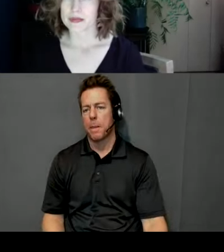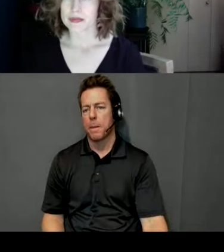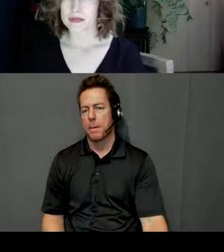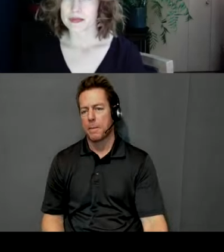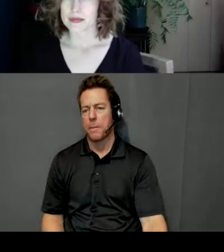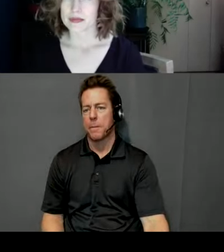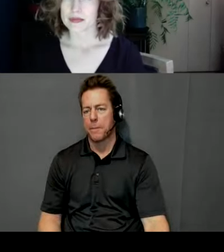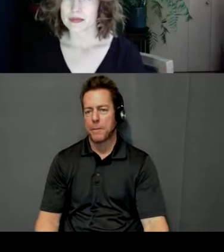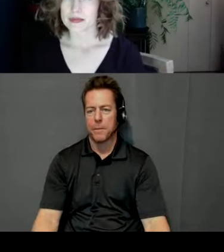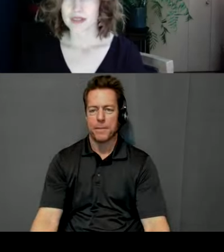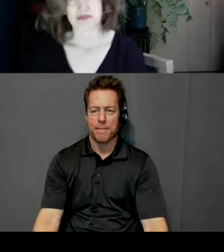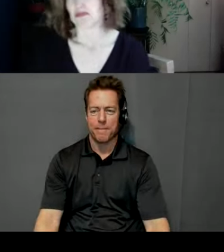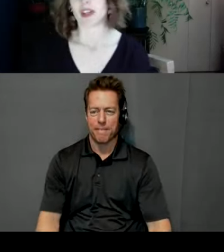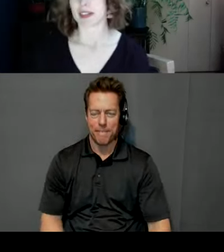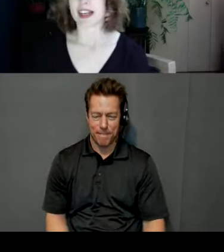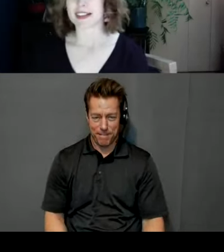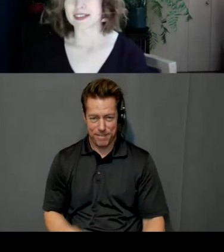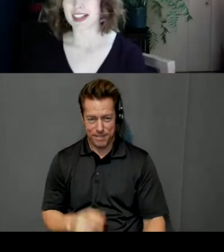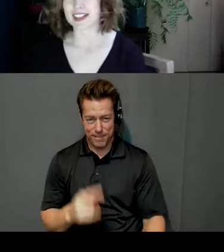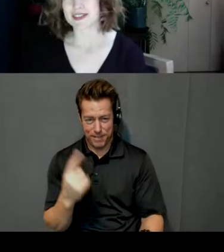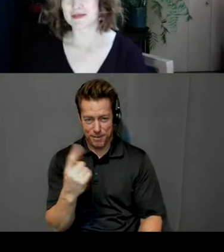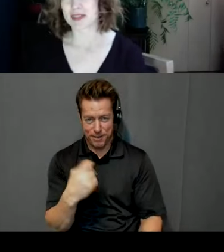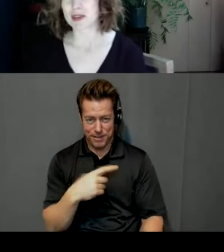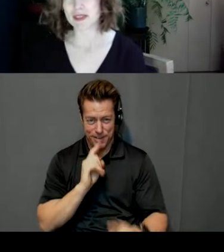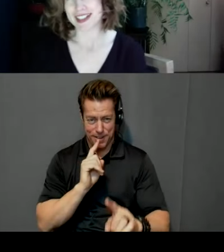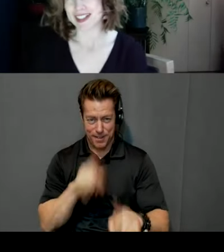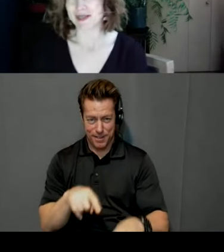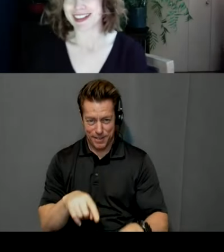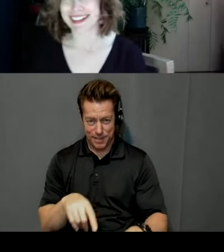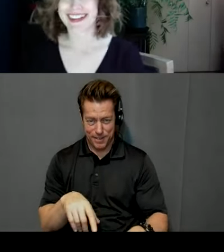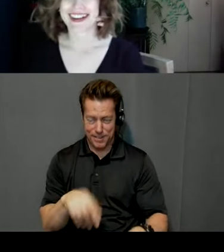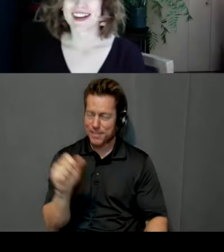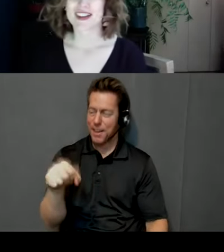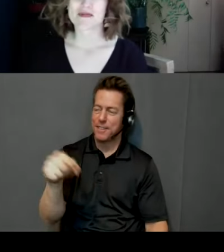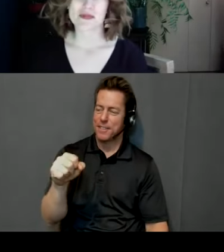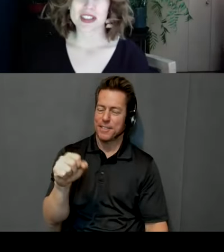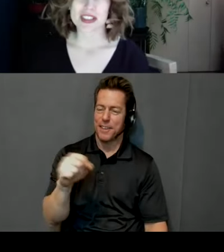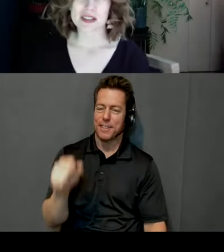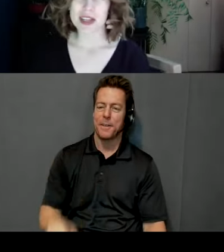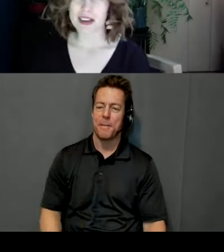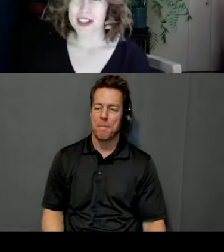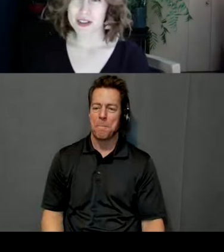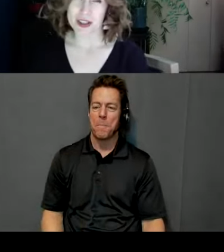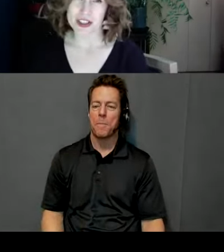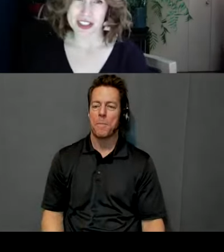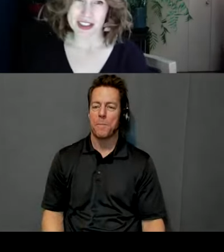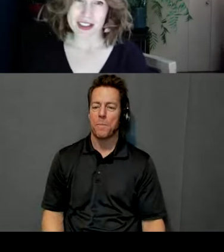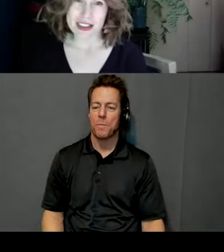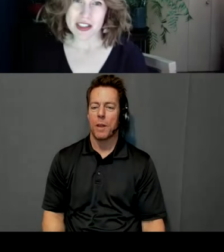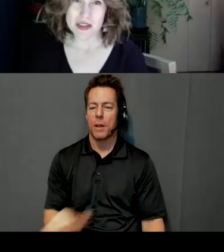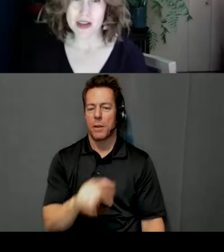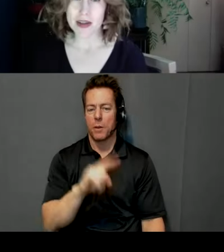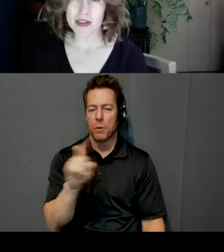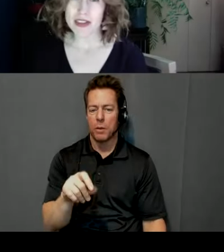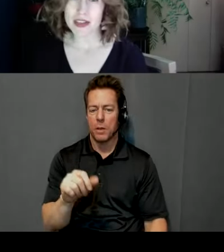route on that one. Did I answer the question? Yeah. Oh, okay. Perfect swing. Okay. We have another question here.